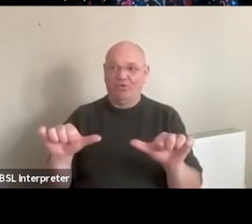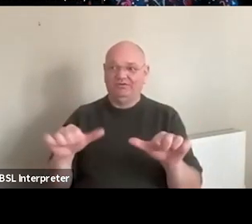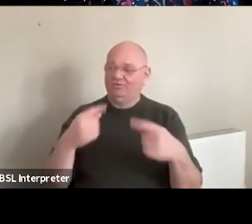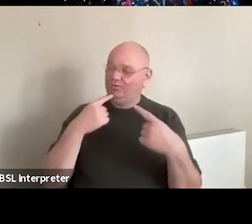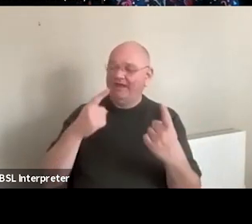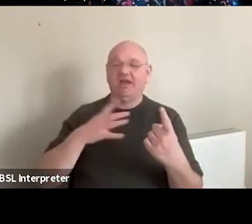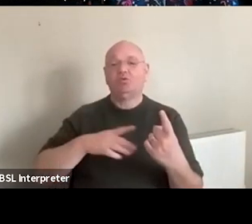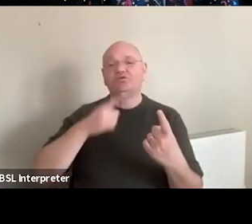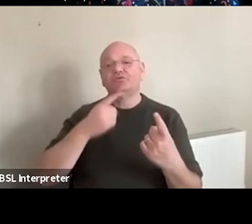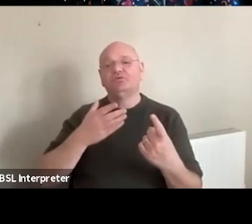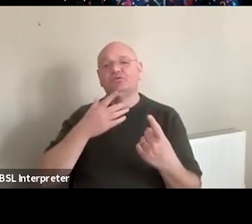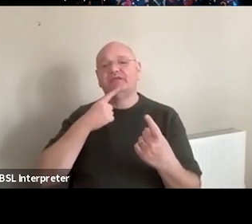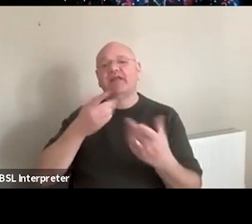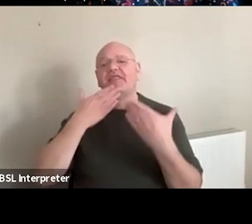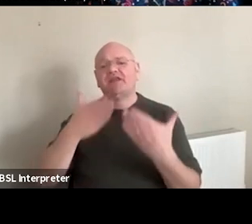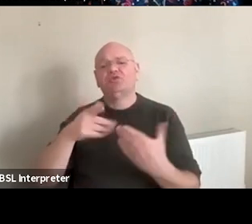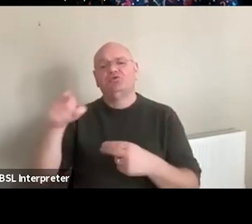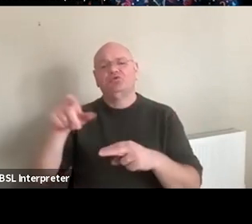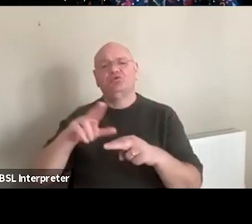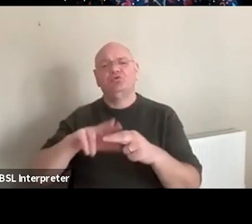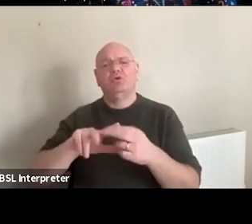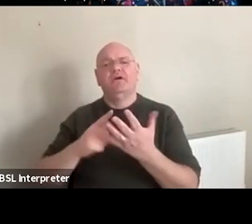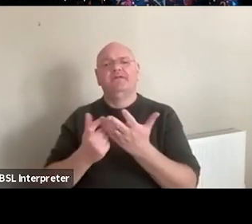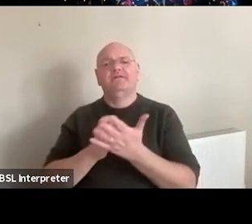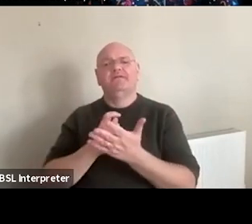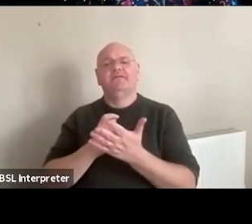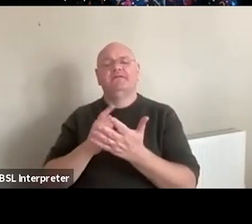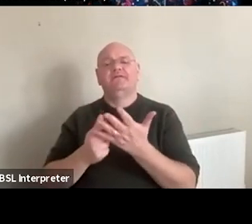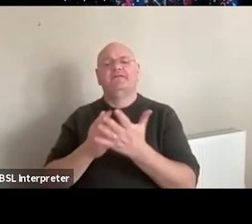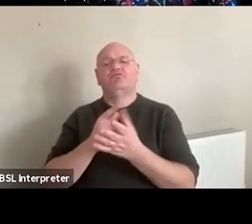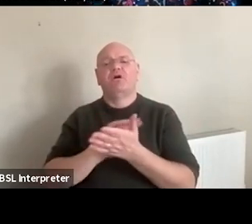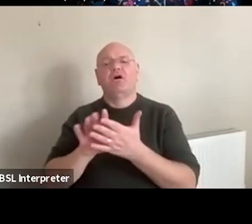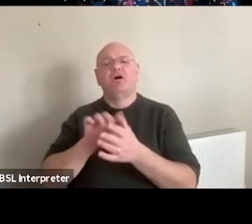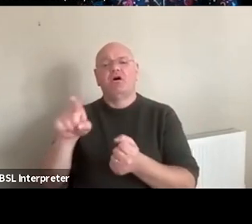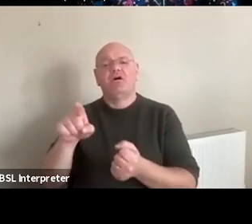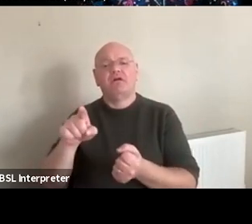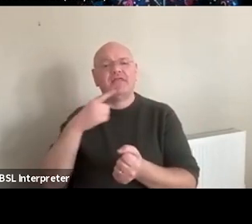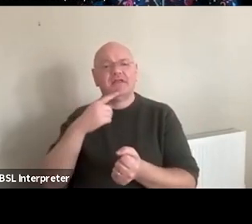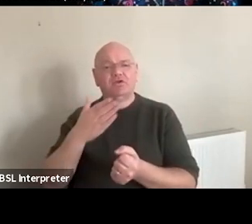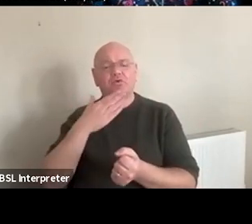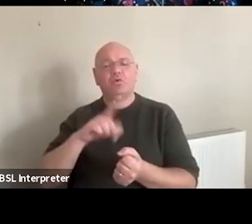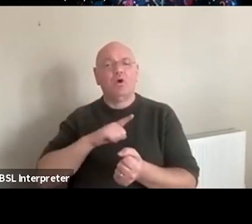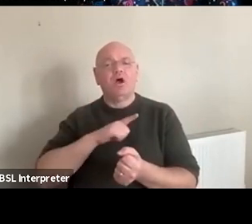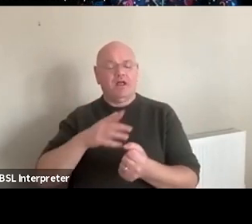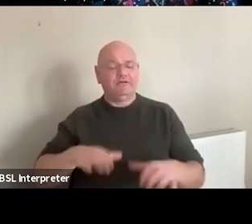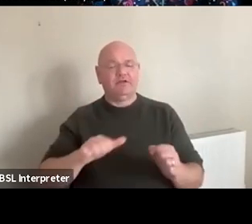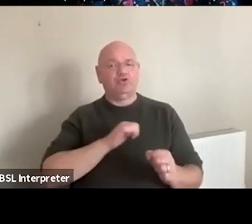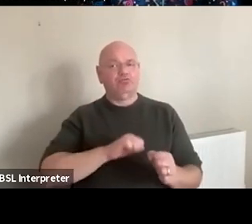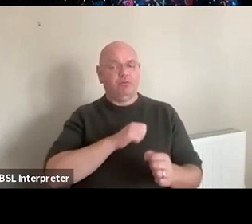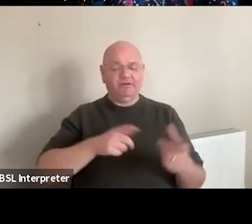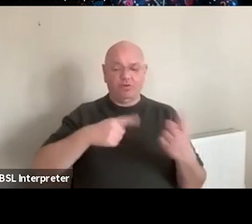you for putting this together. Thank you for holding us in this space, and you promised us safety in the beginning and I felt safe throughout, so I really appreciate